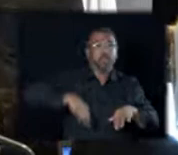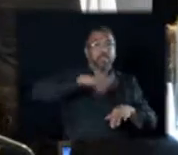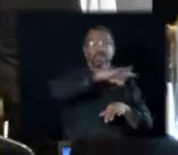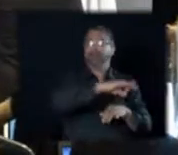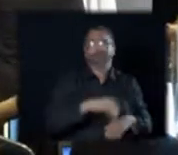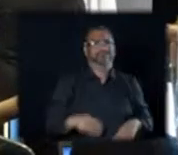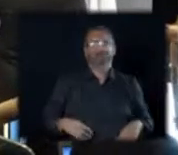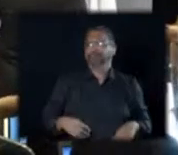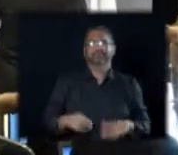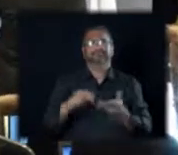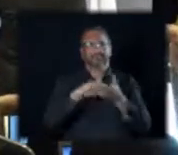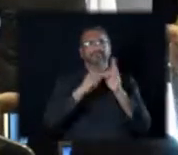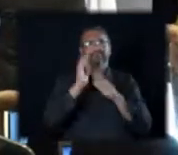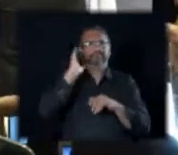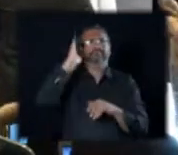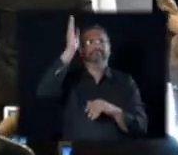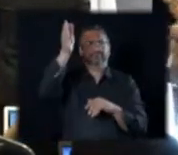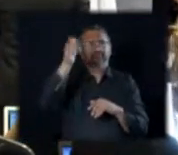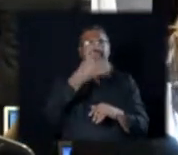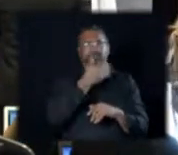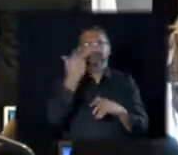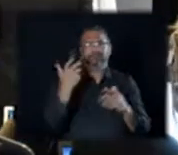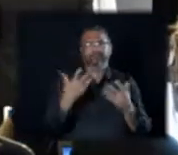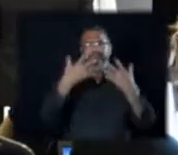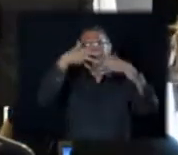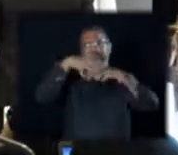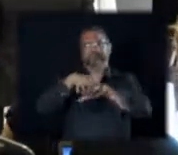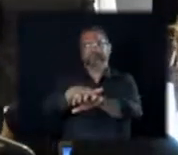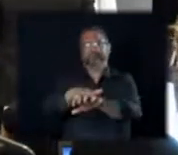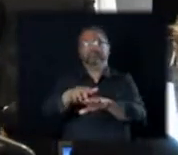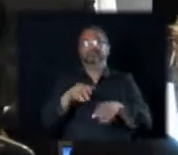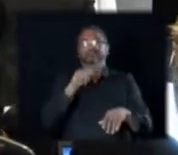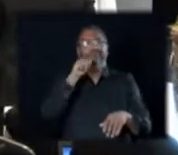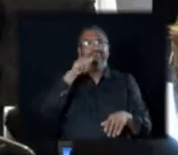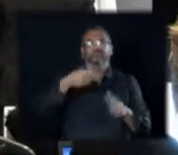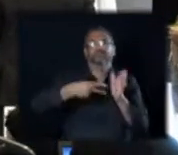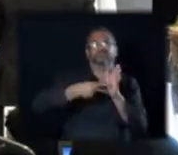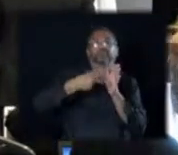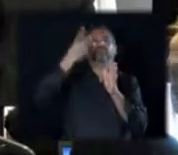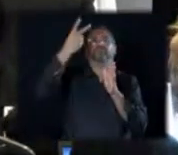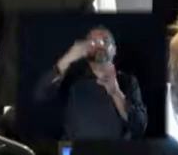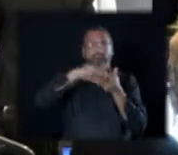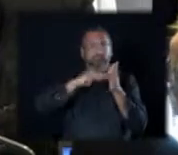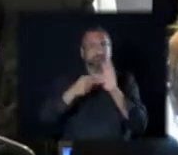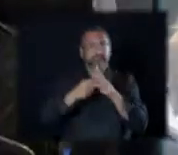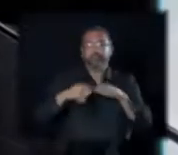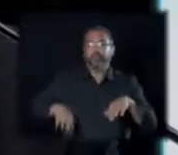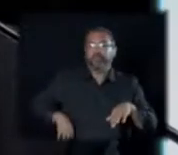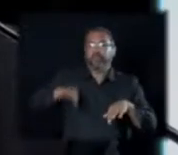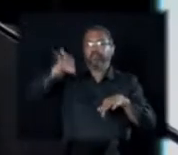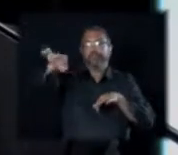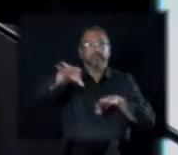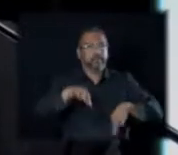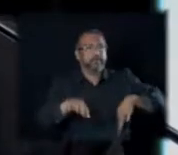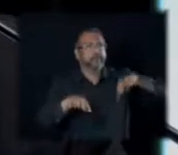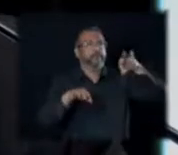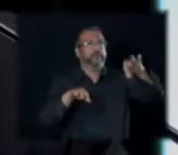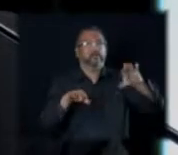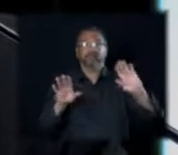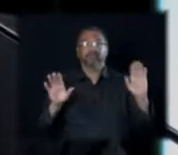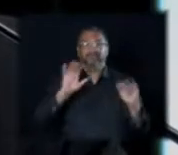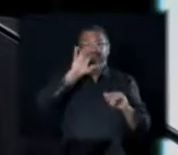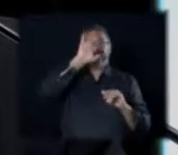press conference. There's not going to be a duplication of costs and processes. It's going to be coordinated, but there won't be any duplication of efforts or